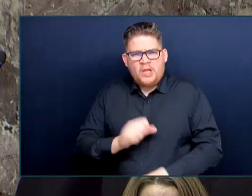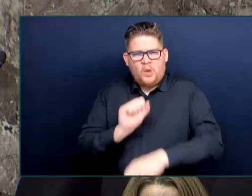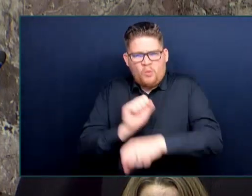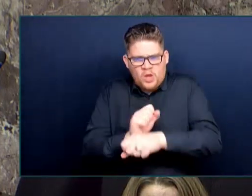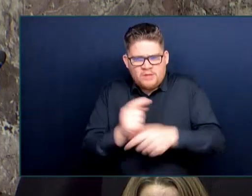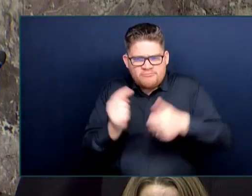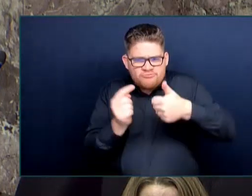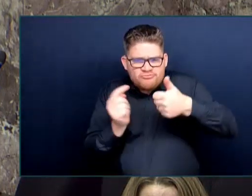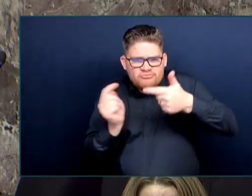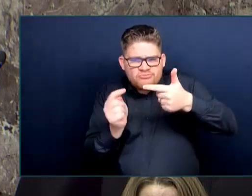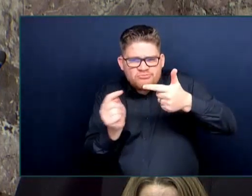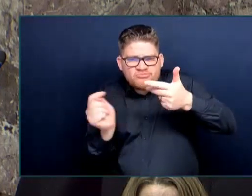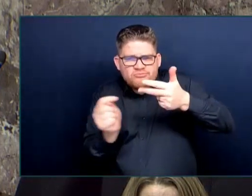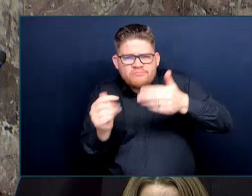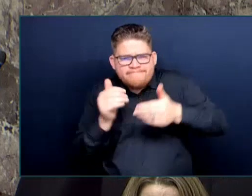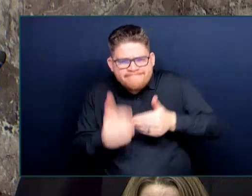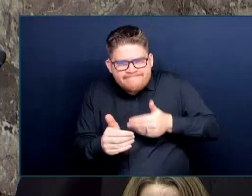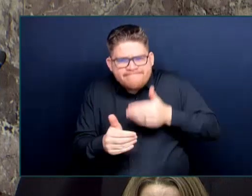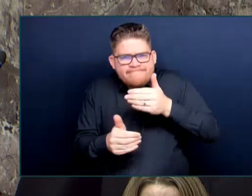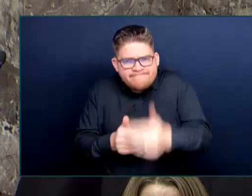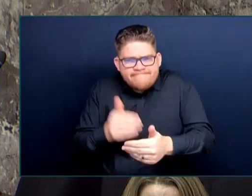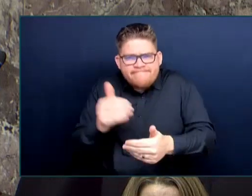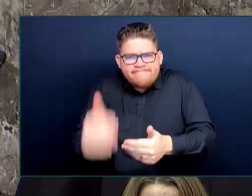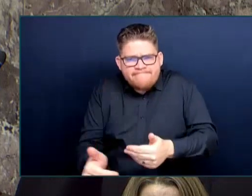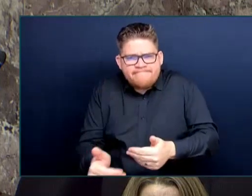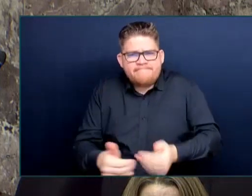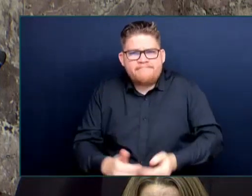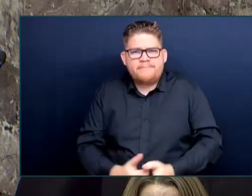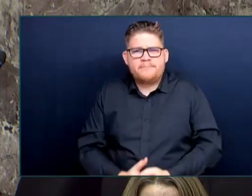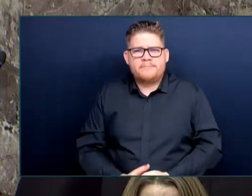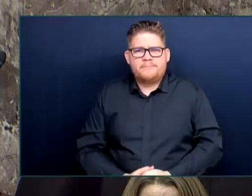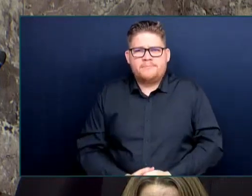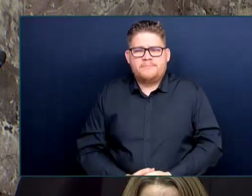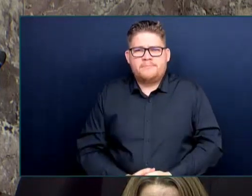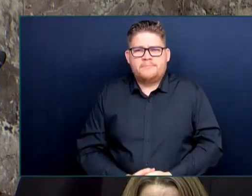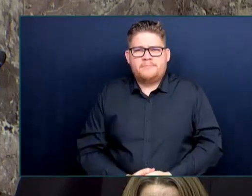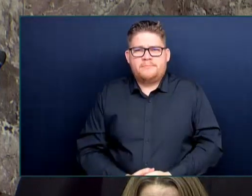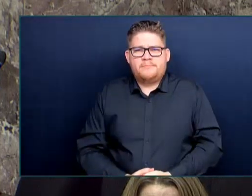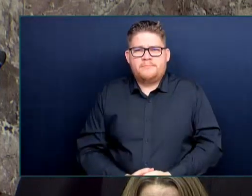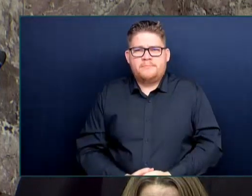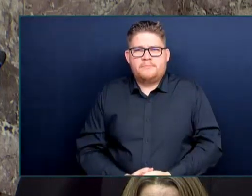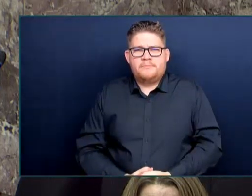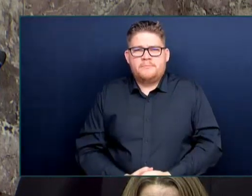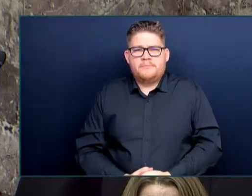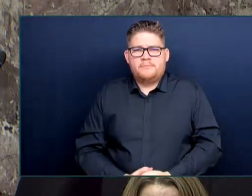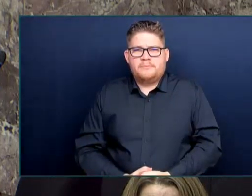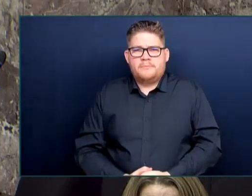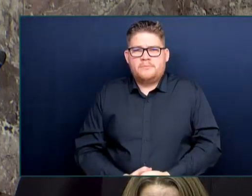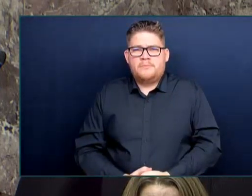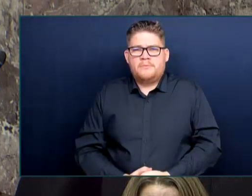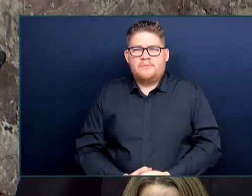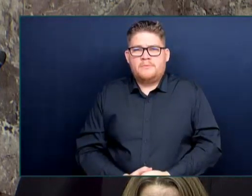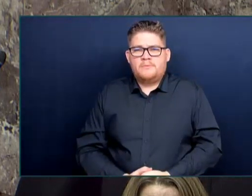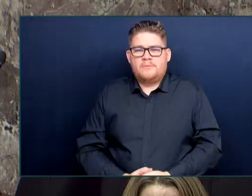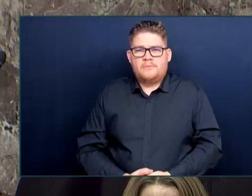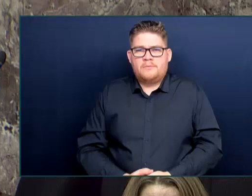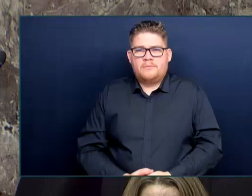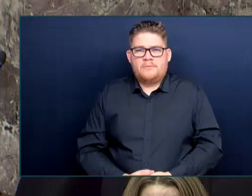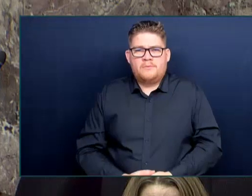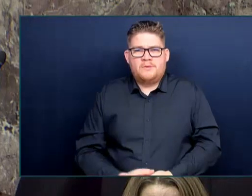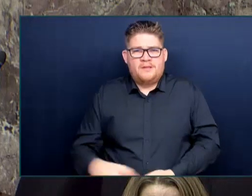Speaker, they think, Honourable Speaker, they think that asking these questions of